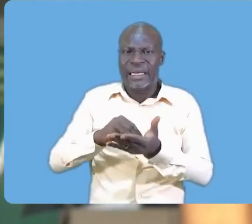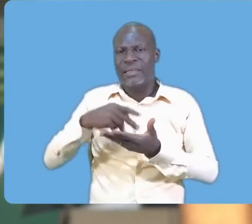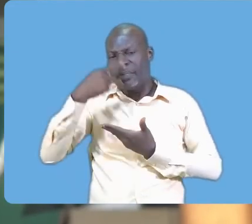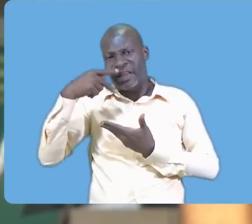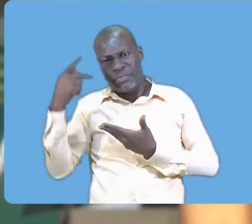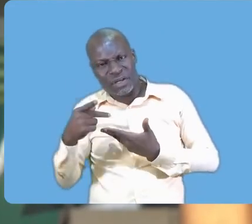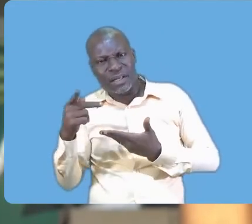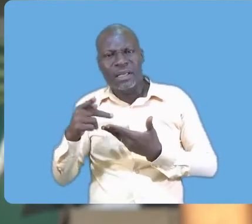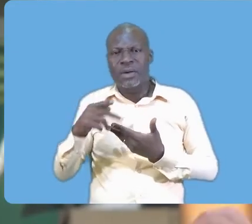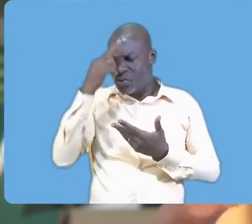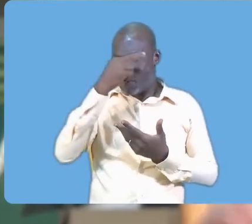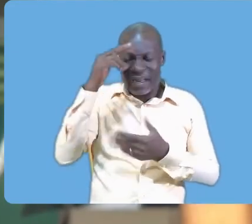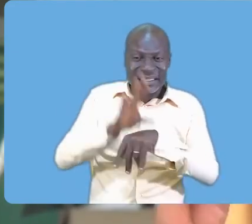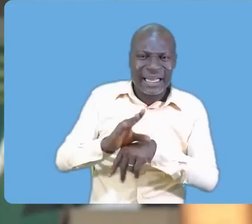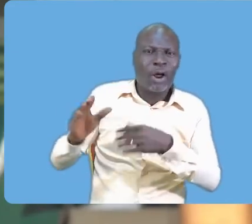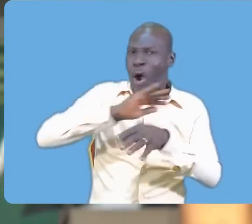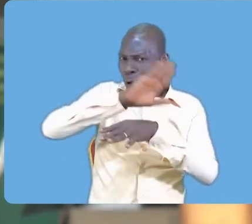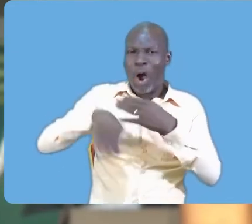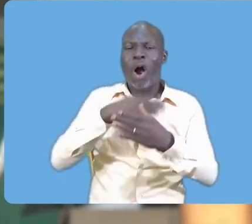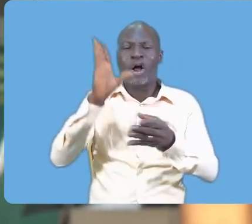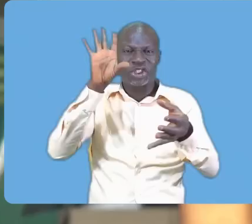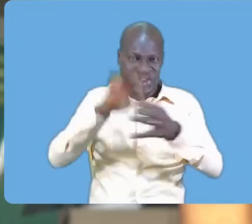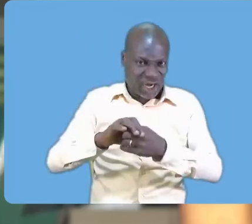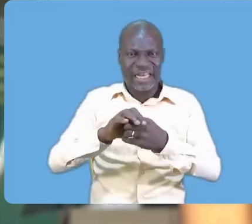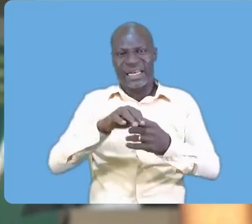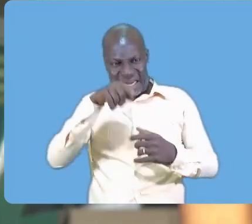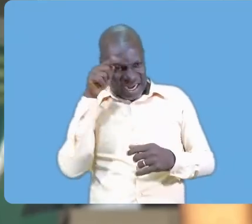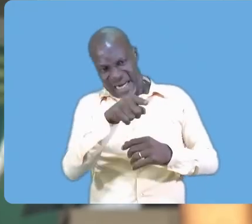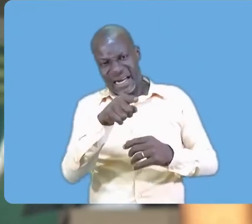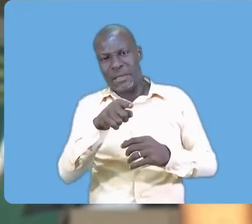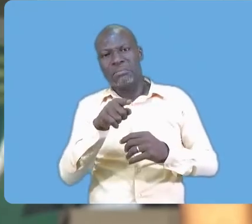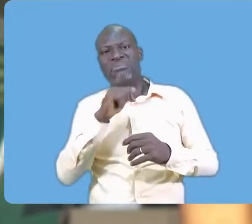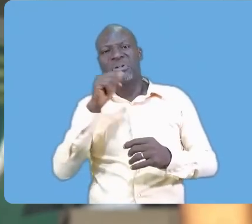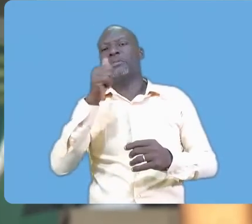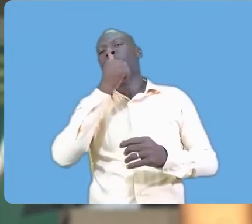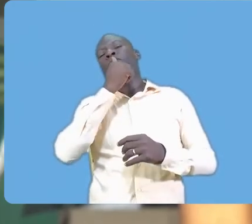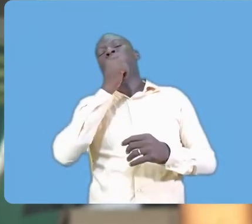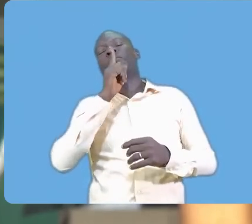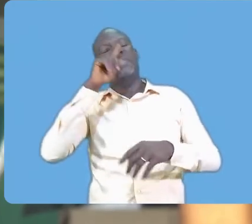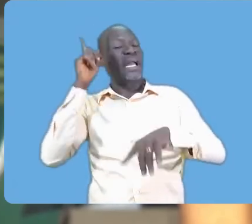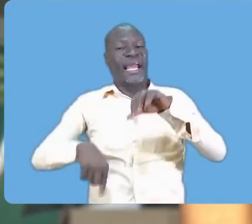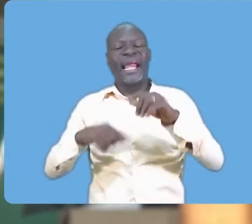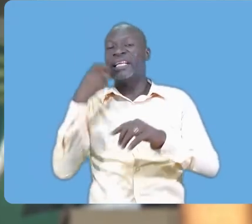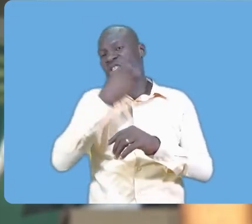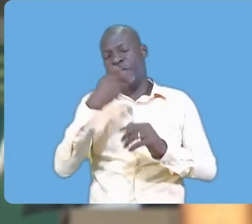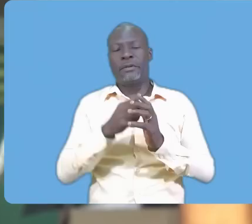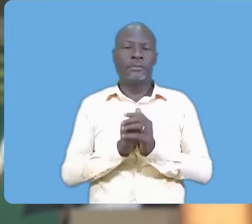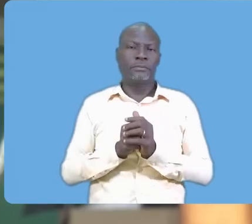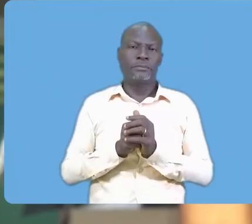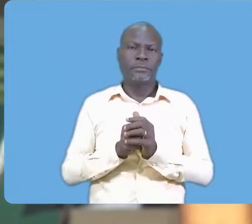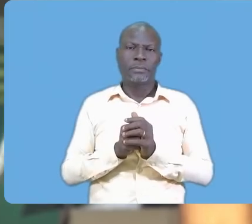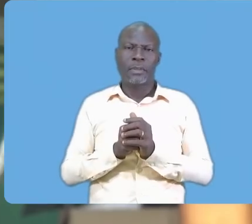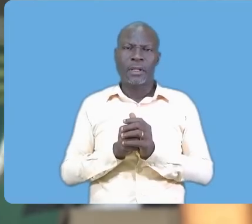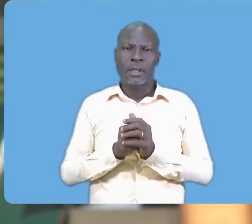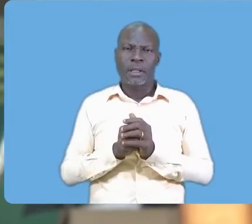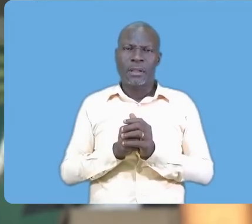na se for no a mo de a president e Frank Crawford for e na ye mo dane mo hye bubu na mo de a kire na sabe mo ye kuntane ade no ye nya